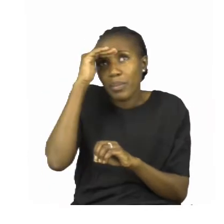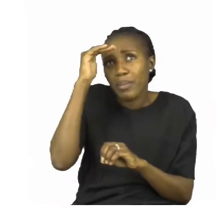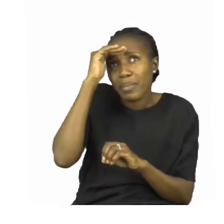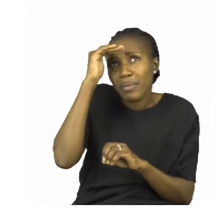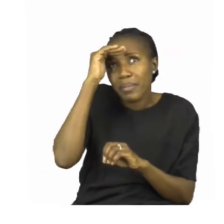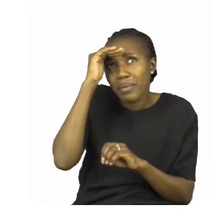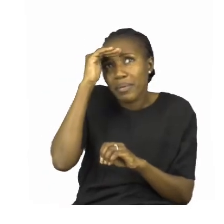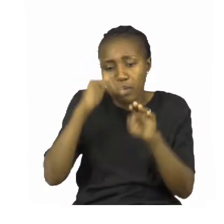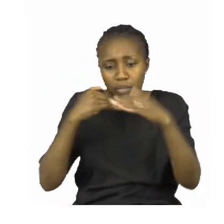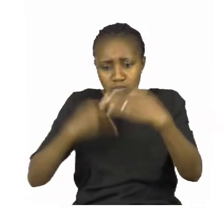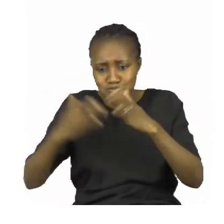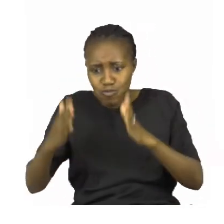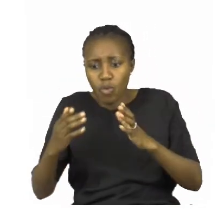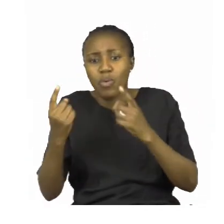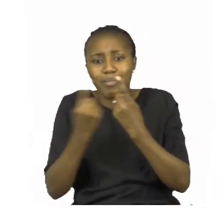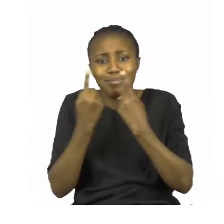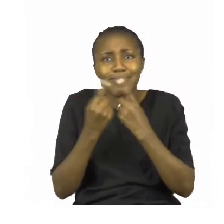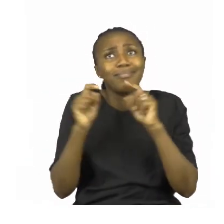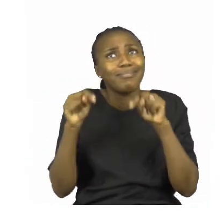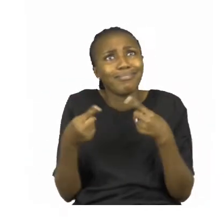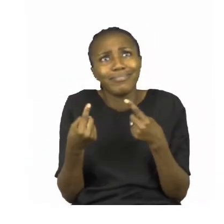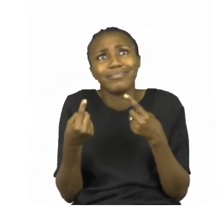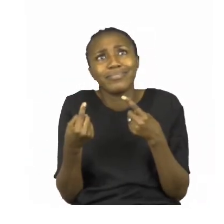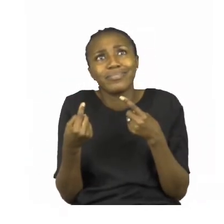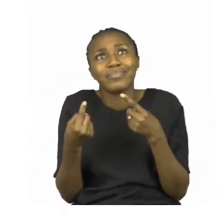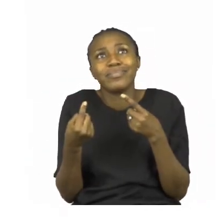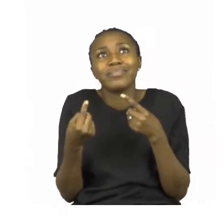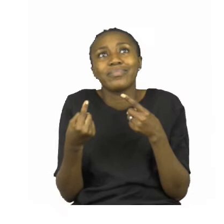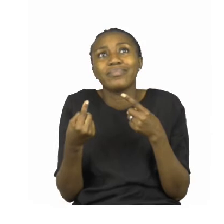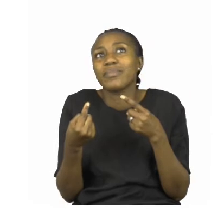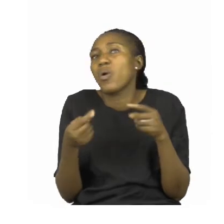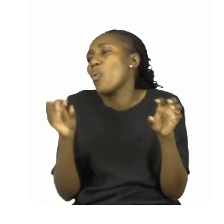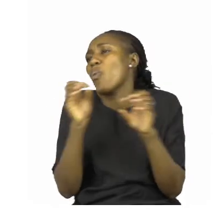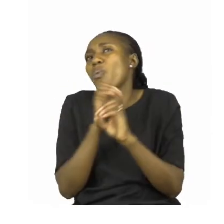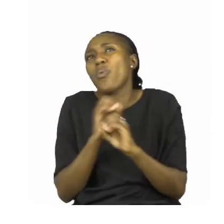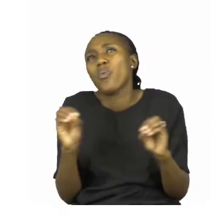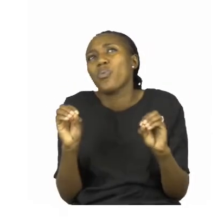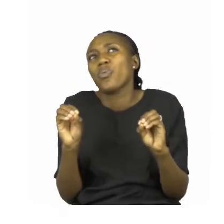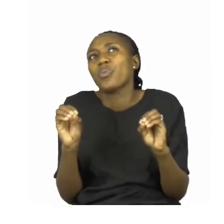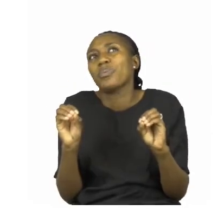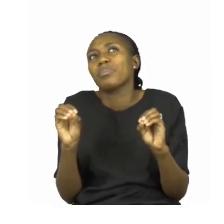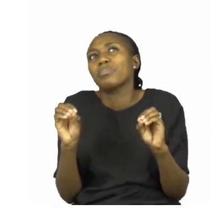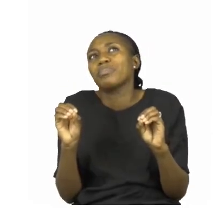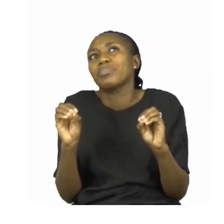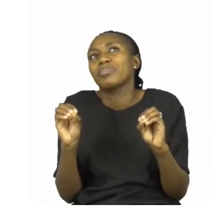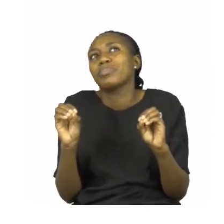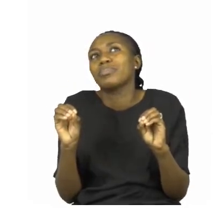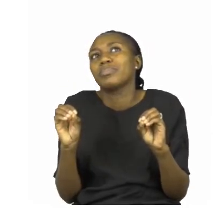it in the toy box. It was not in there.